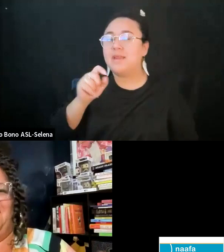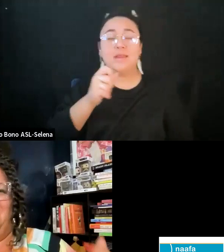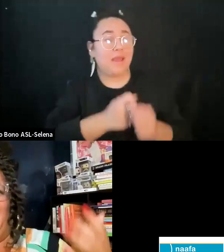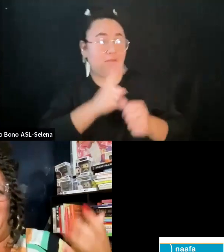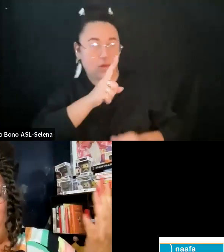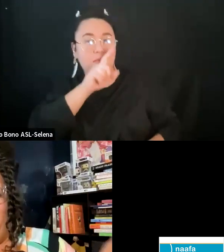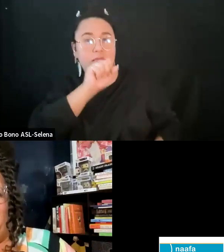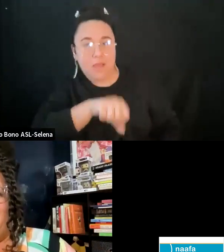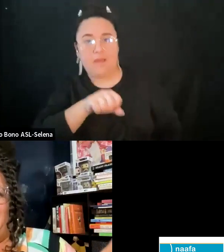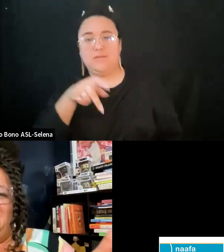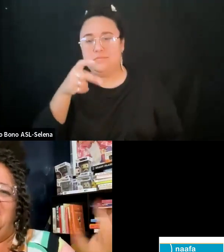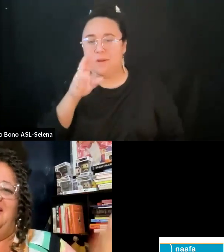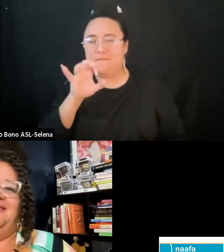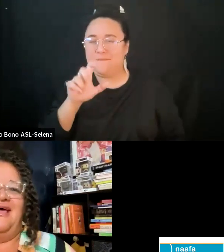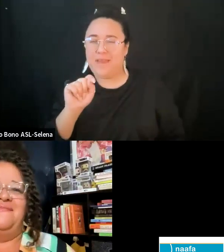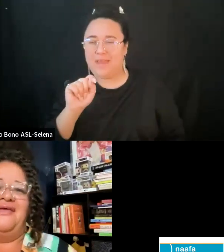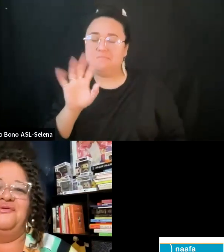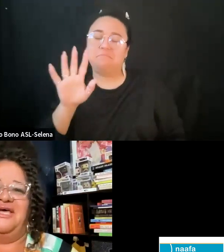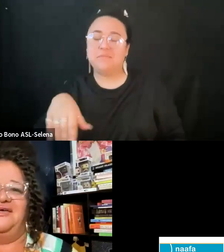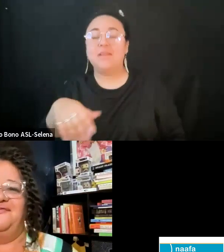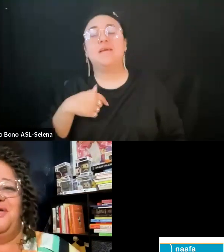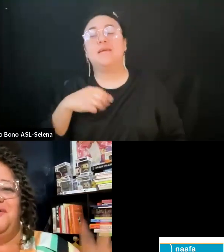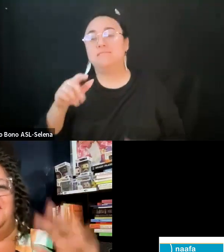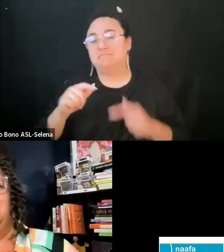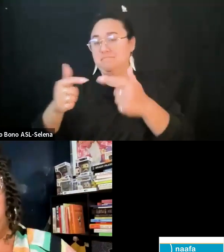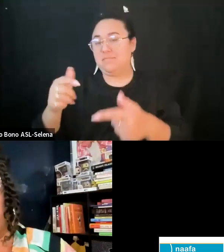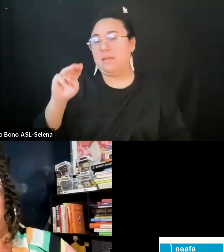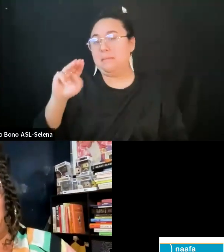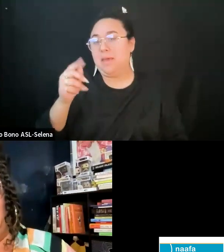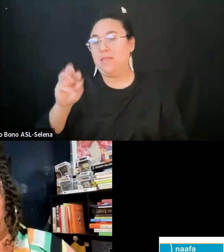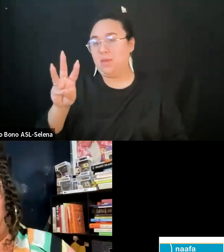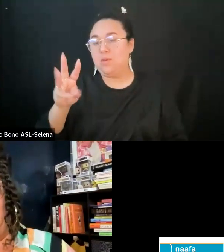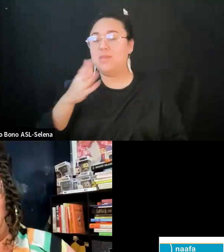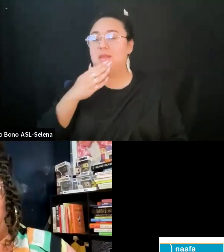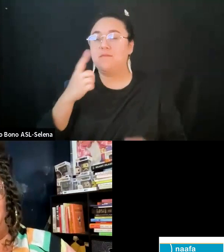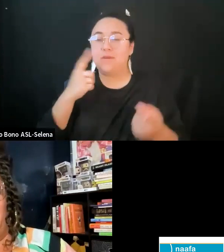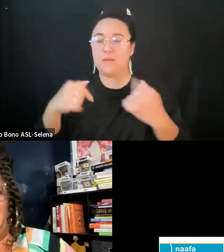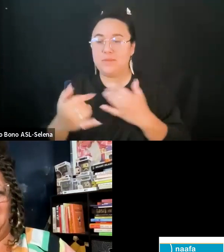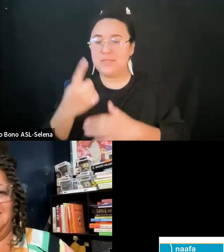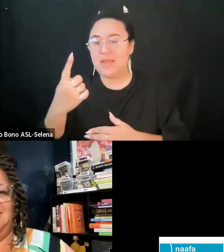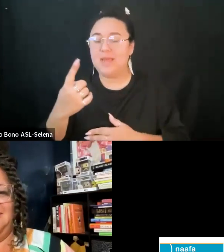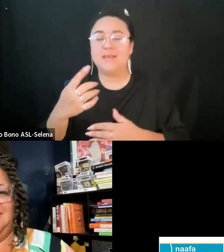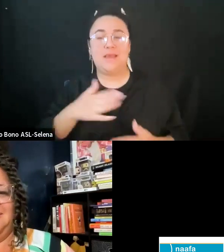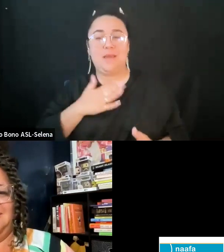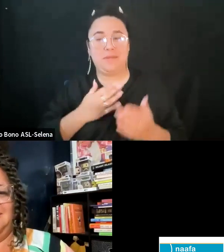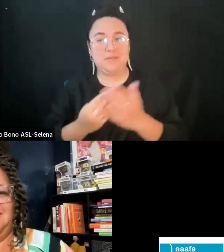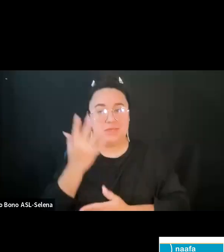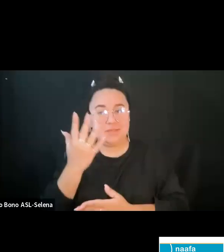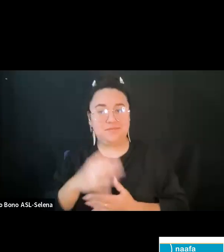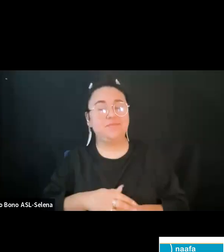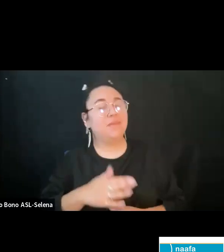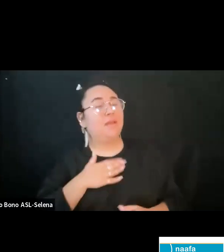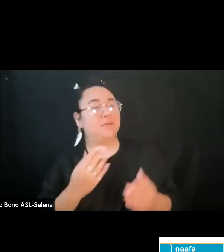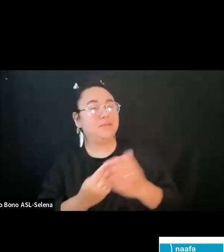loves a parfait. I'm going to go ahead and let Matthew take it from here. Thanks for being with us today, everybody. Happy spring. Happy